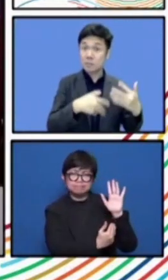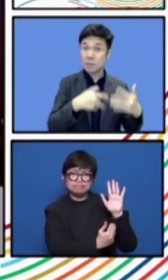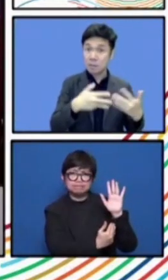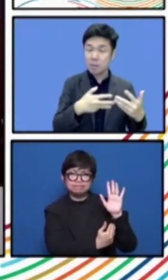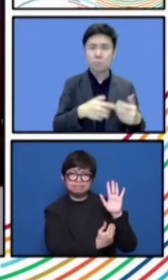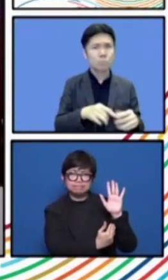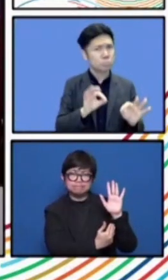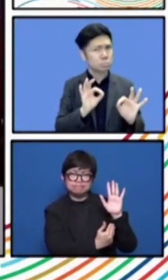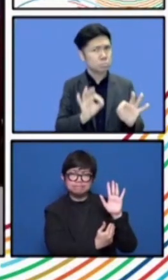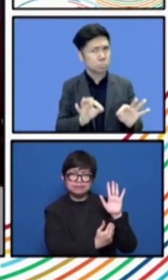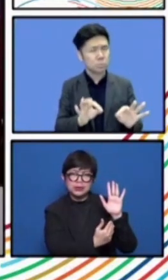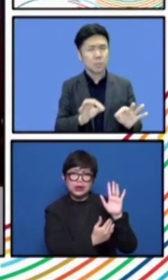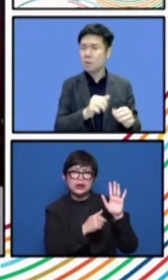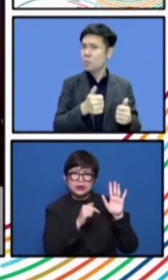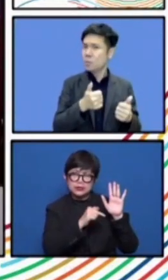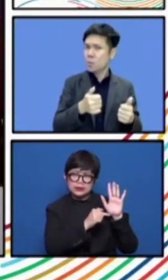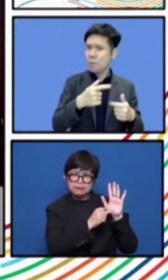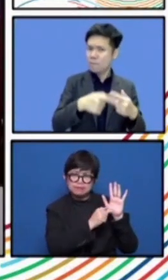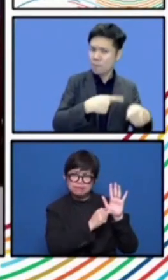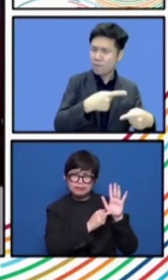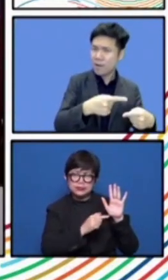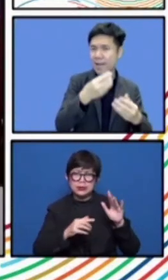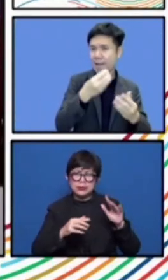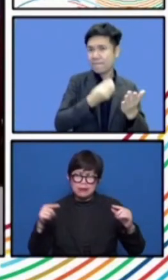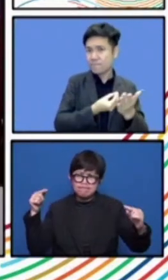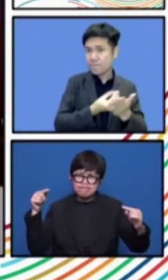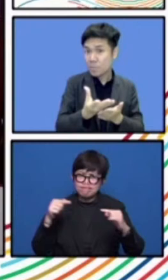serving as an information platform